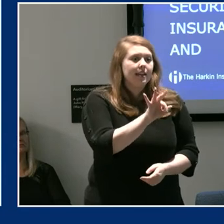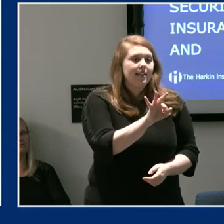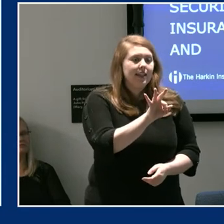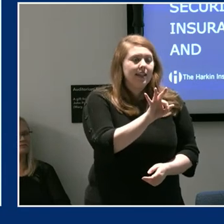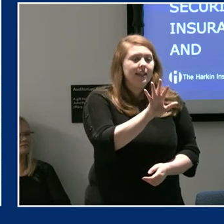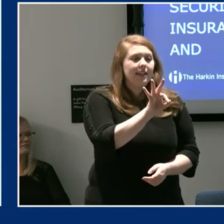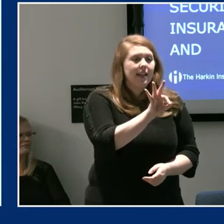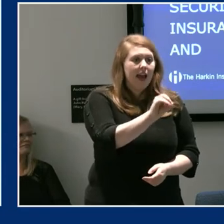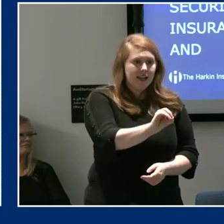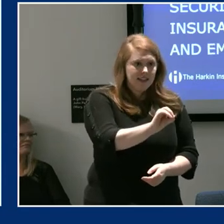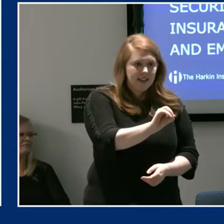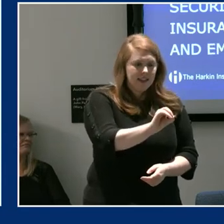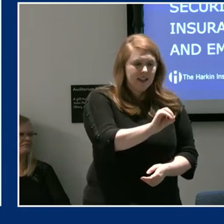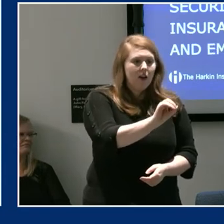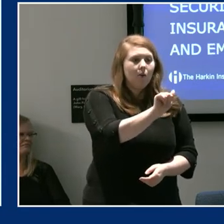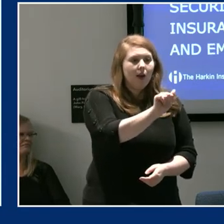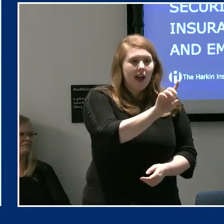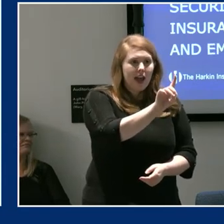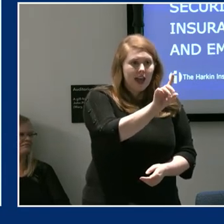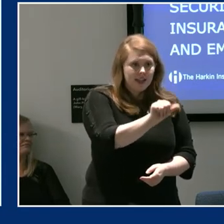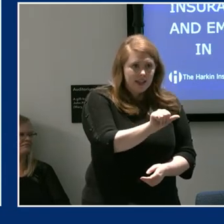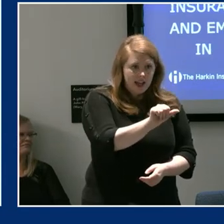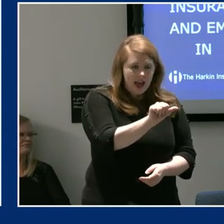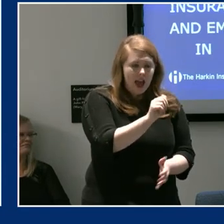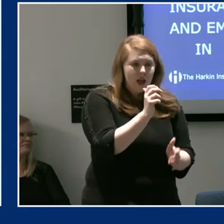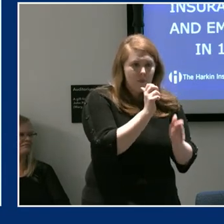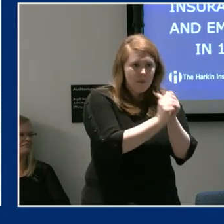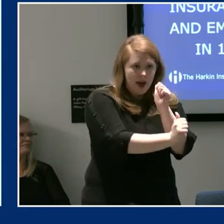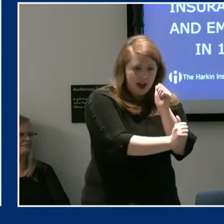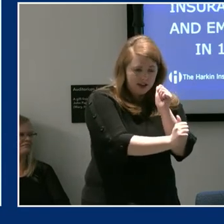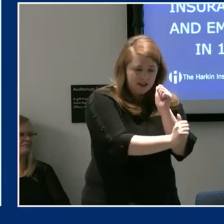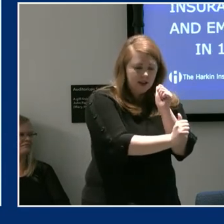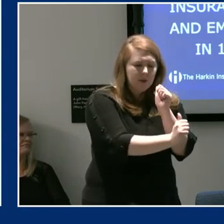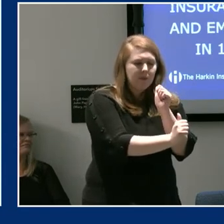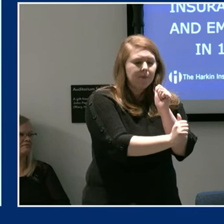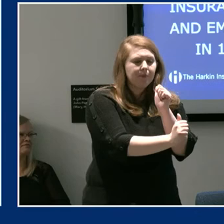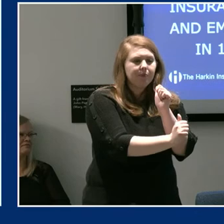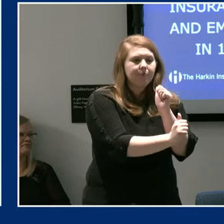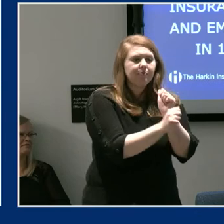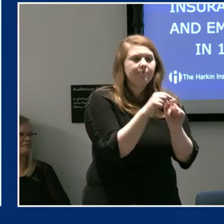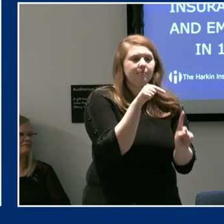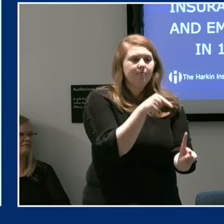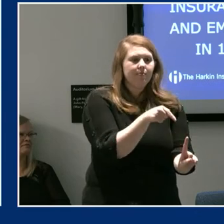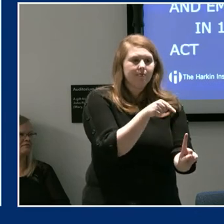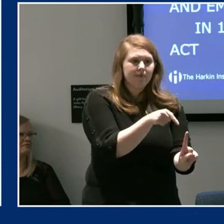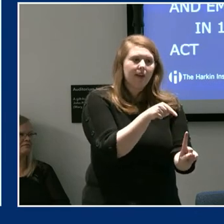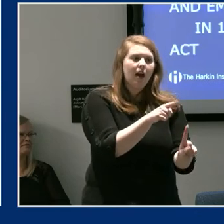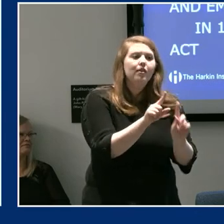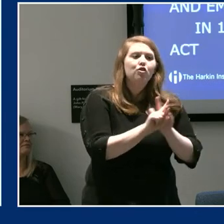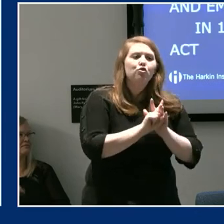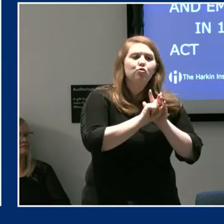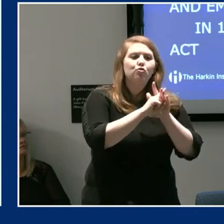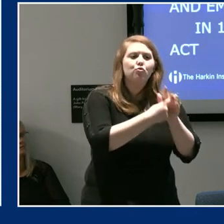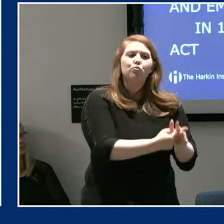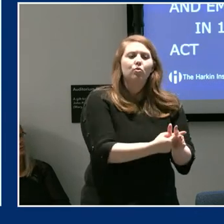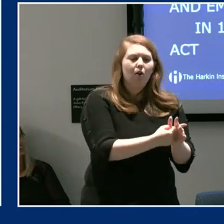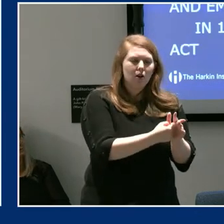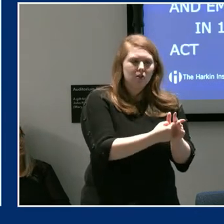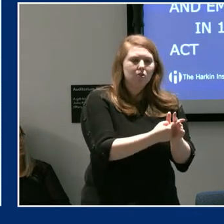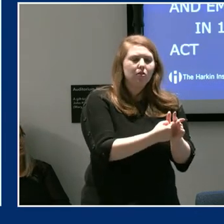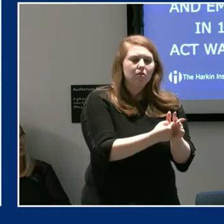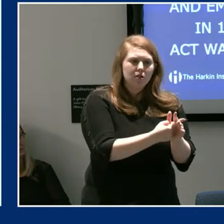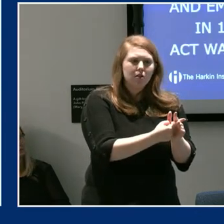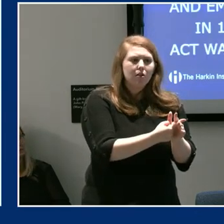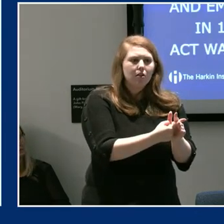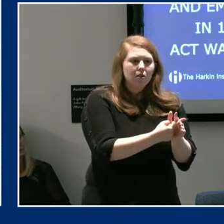the Americans with Disabilities Act was passed, that is probably the beginning of part of one of